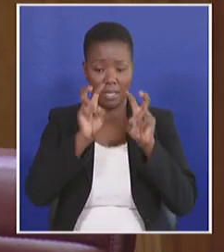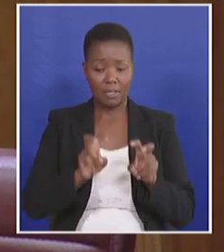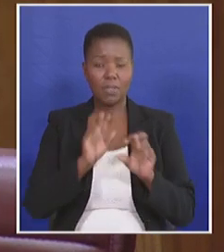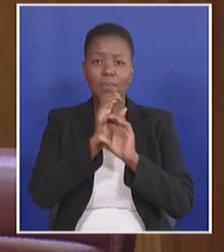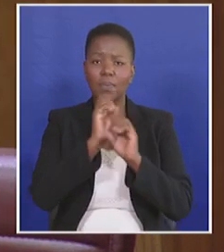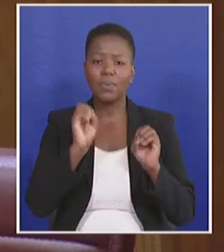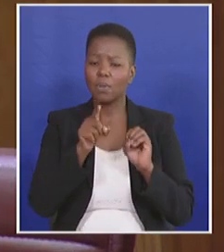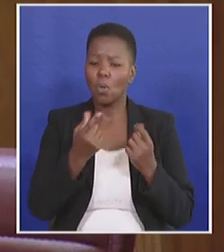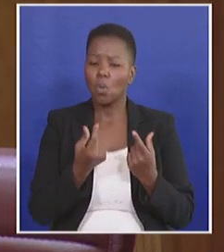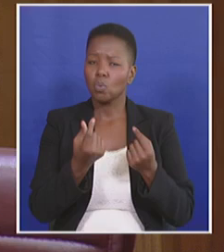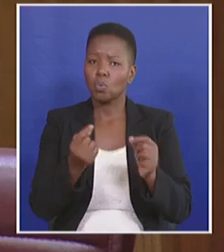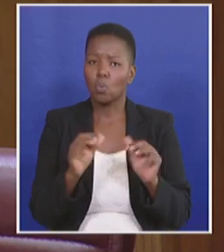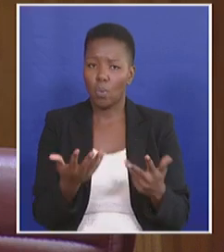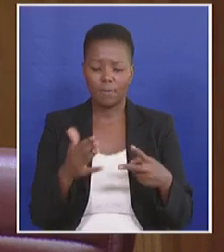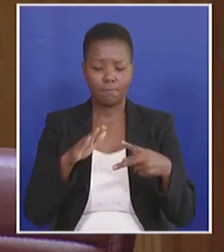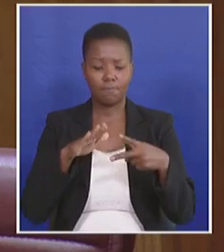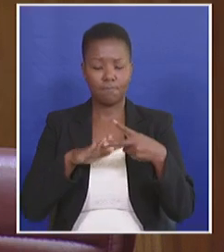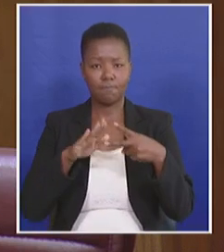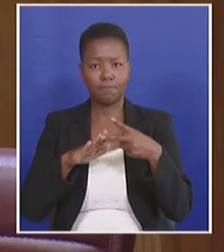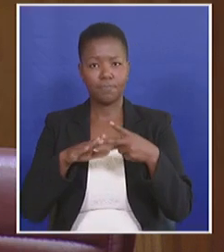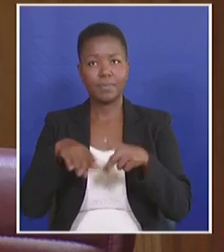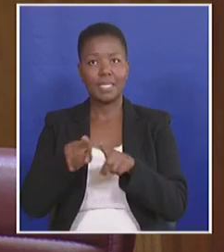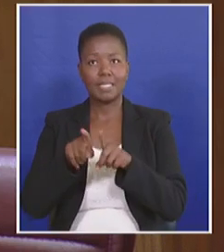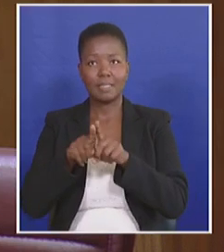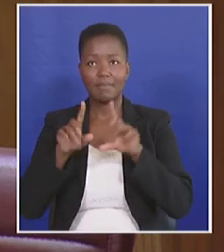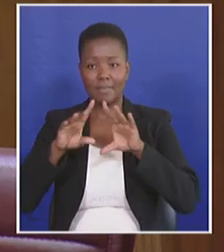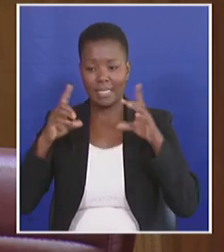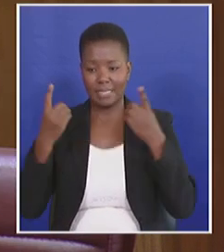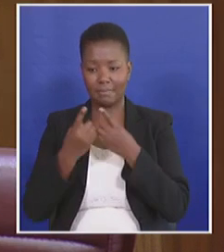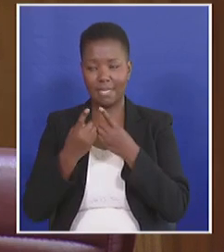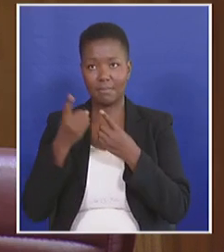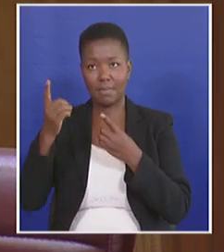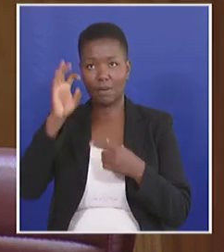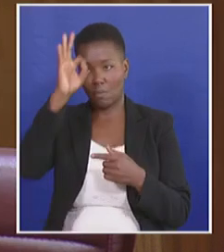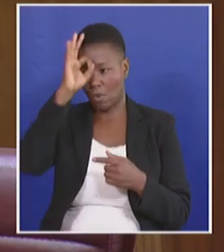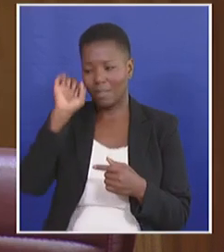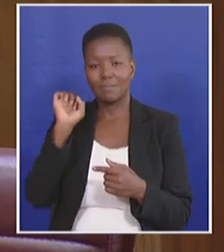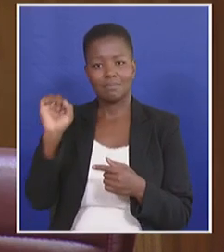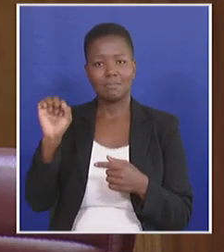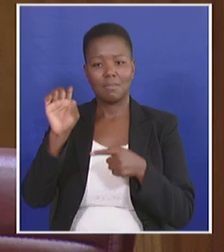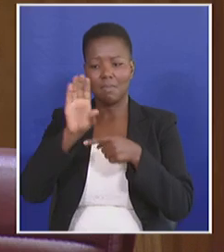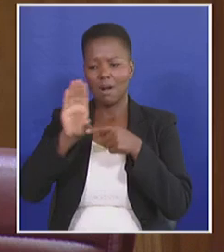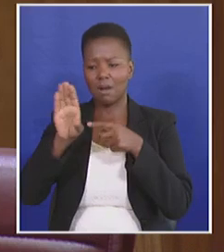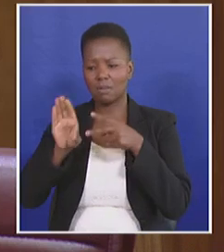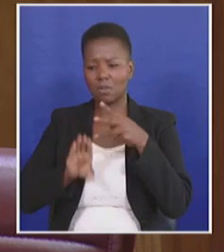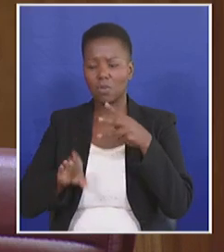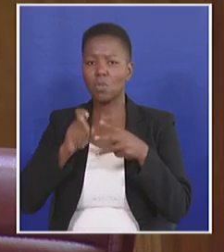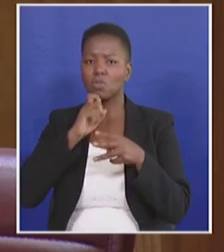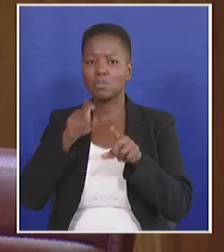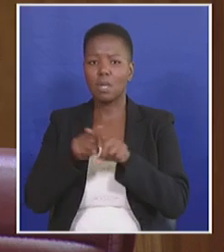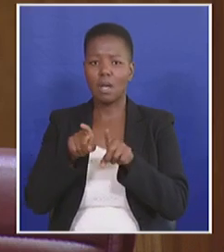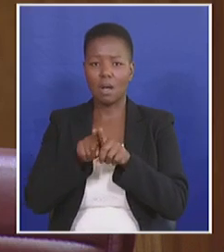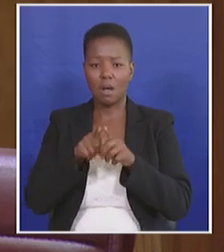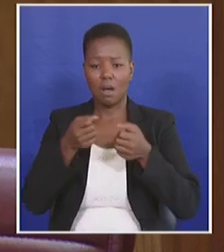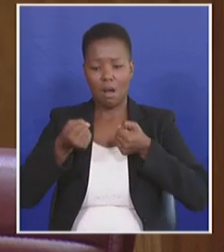And secondly, what is the criteria that is used by the department in terms of dividing the tools of trade, like vehicles?